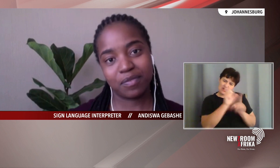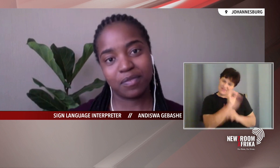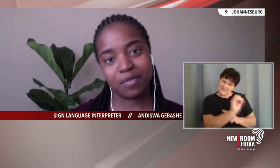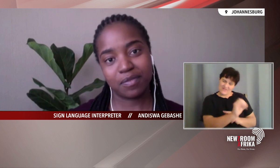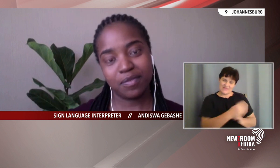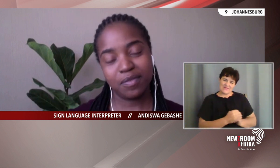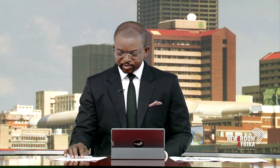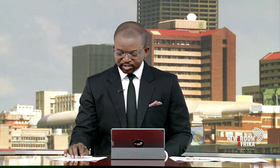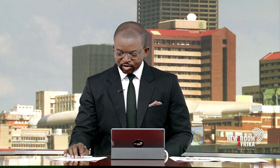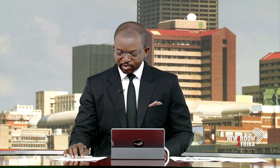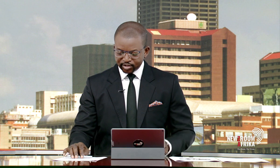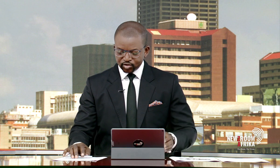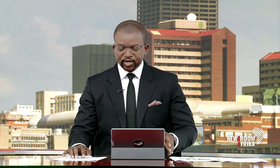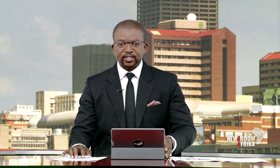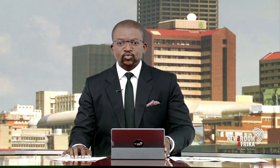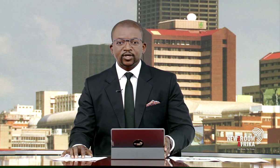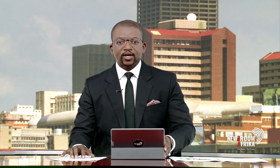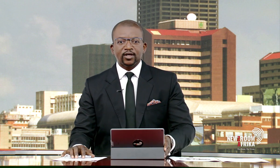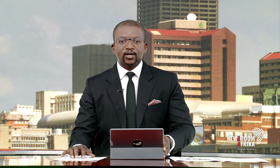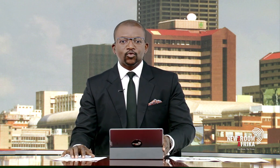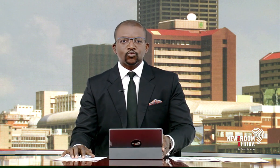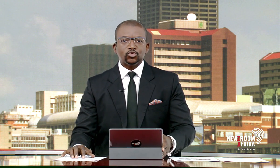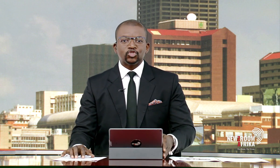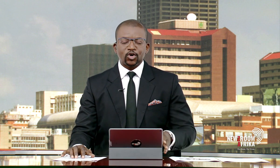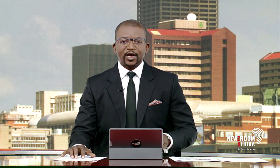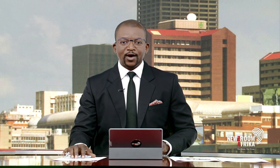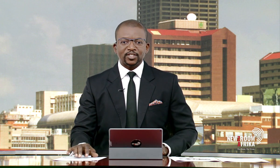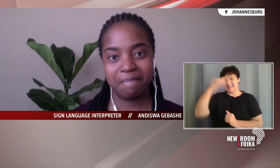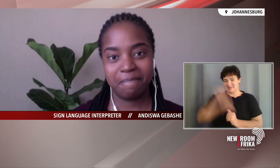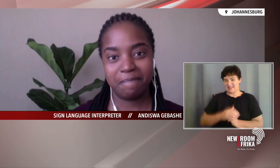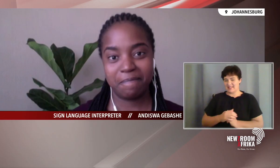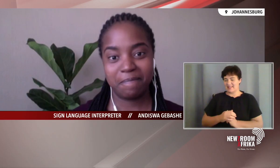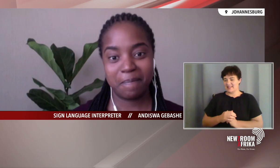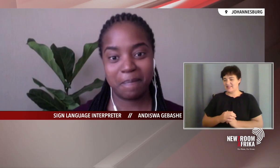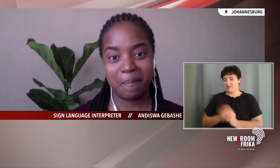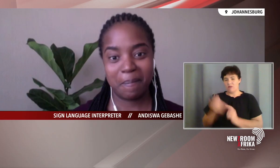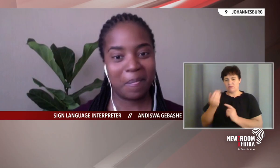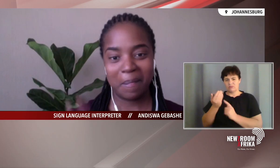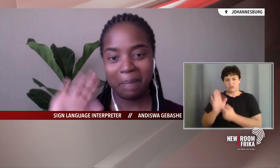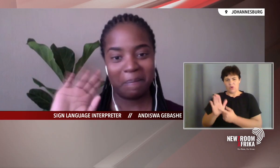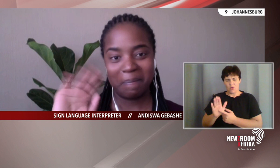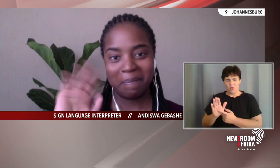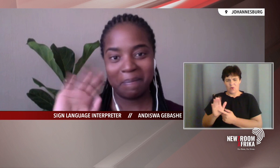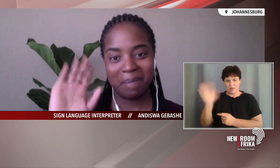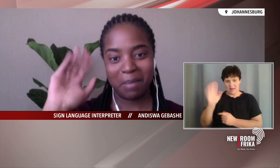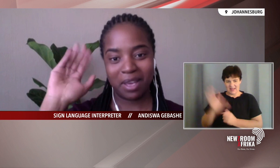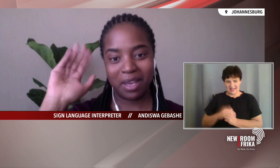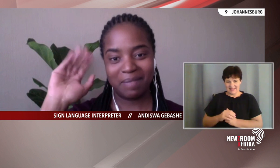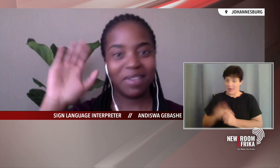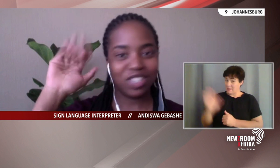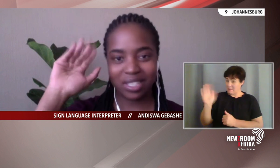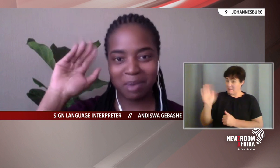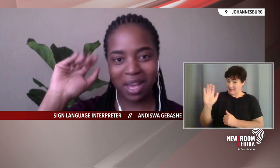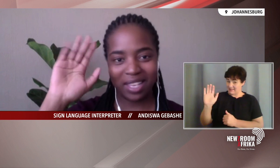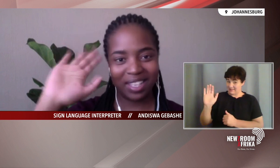well, I'm going to say goodbye now, and I'm going to say goodbye to you, Andiswa. Will you show me how I say goodbye, Andiswa, specifically? It's